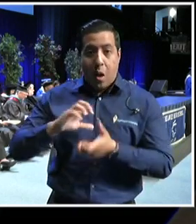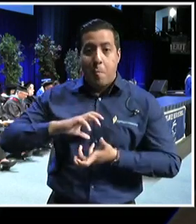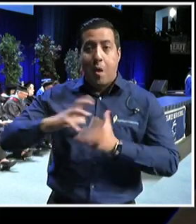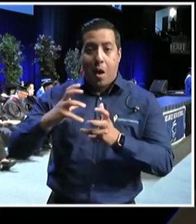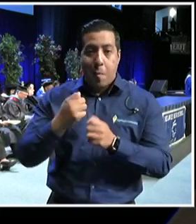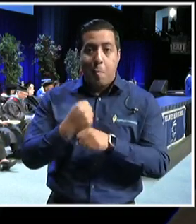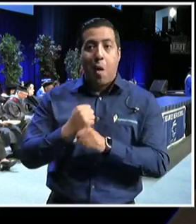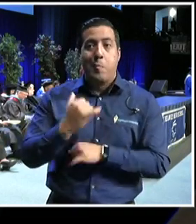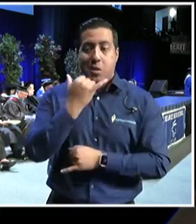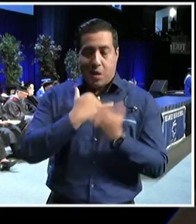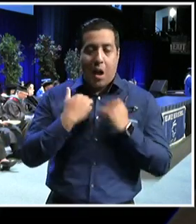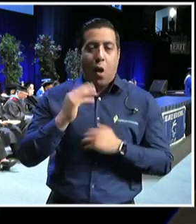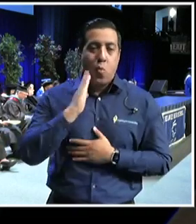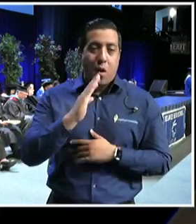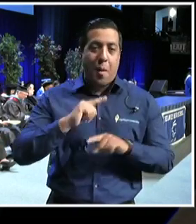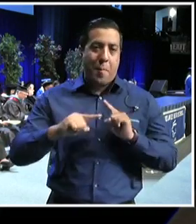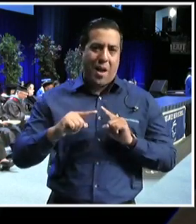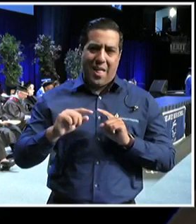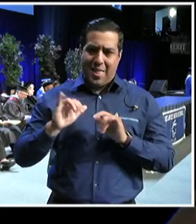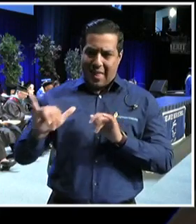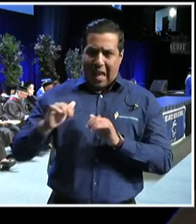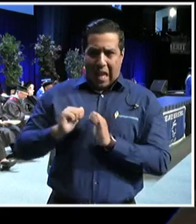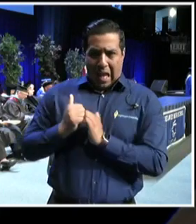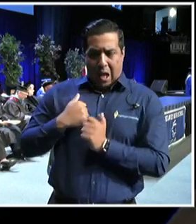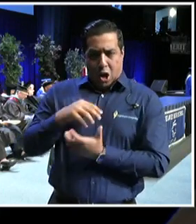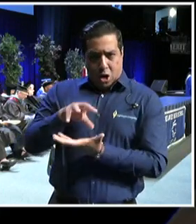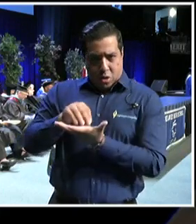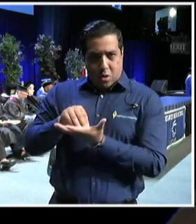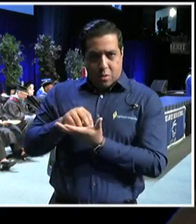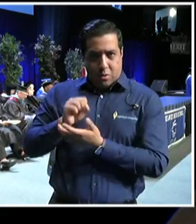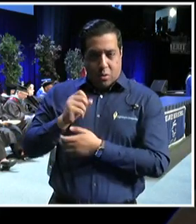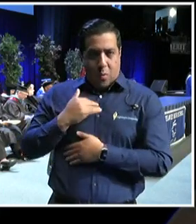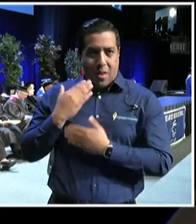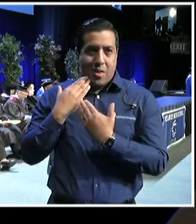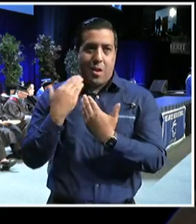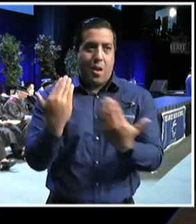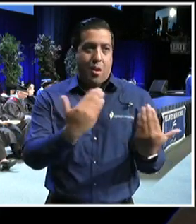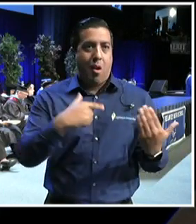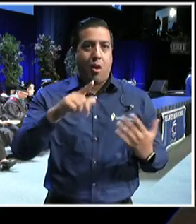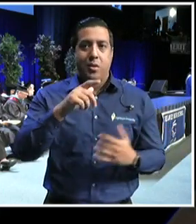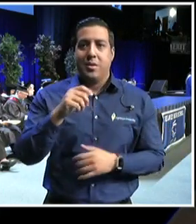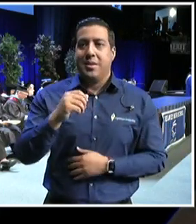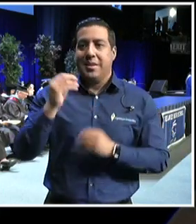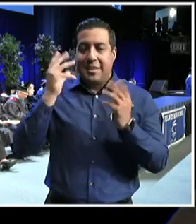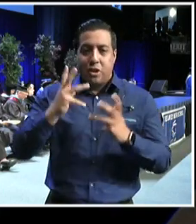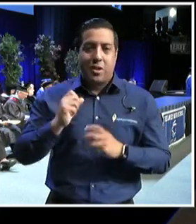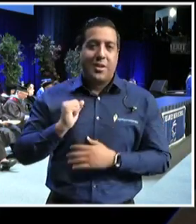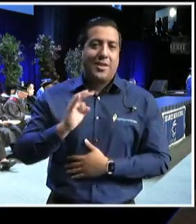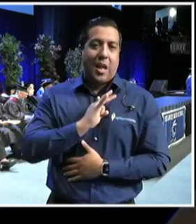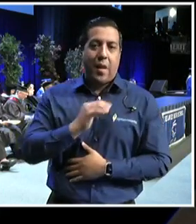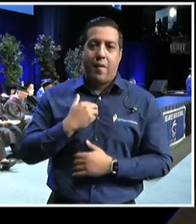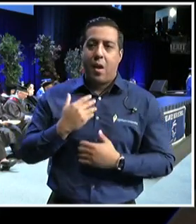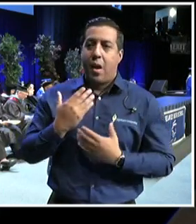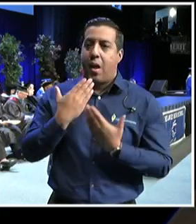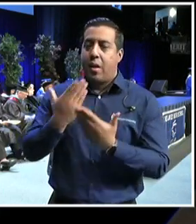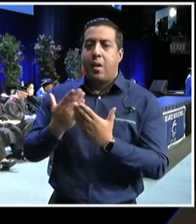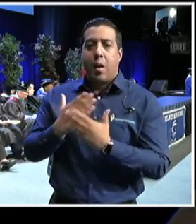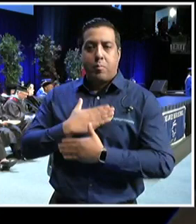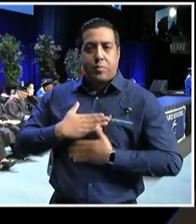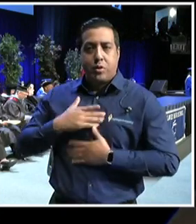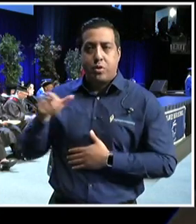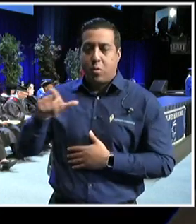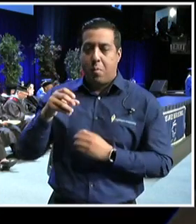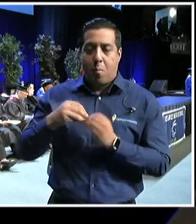make mistakes, but that's how I learn. So thank you all so much, the teachers and staff. I appreciate you more than you could possibly